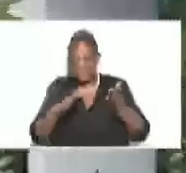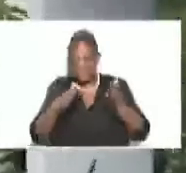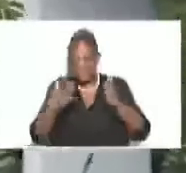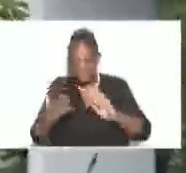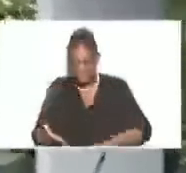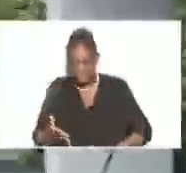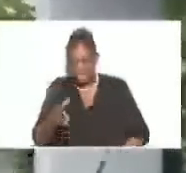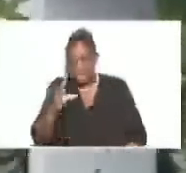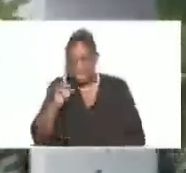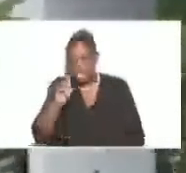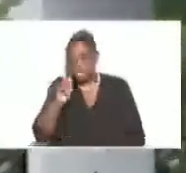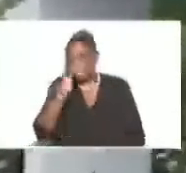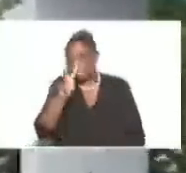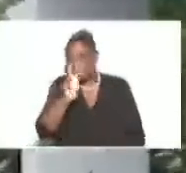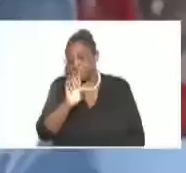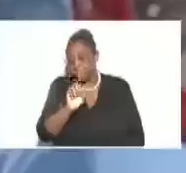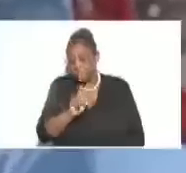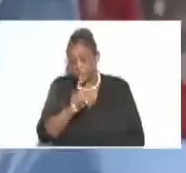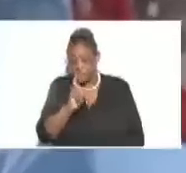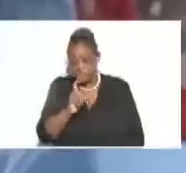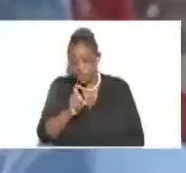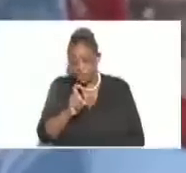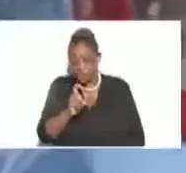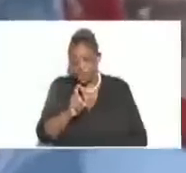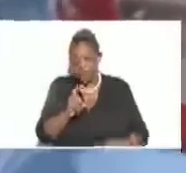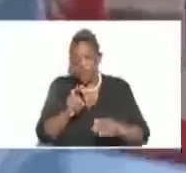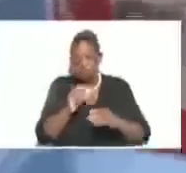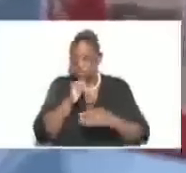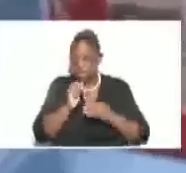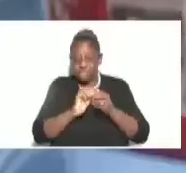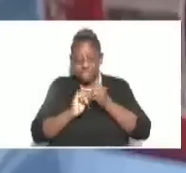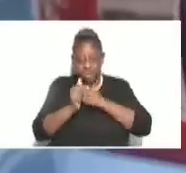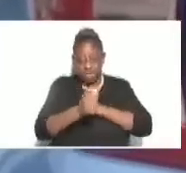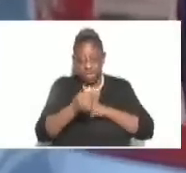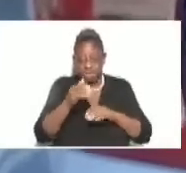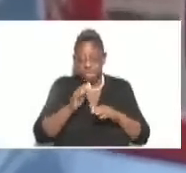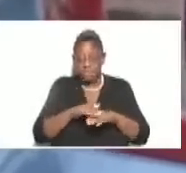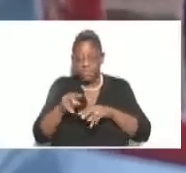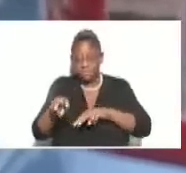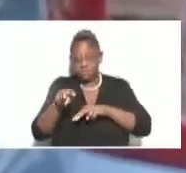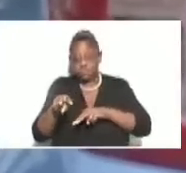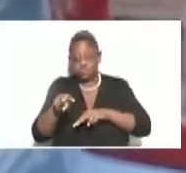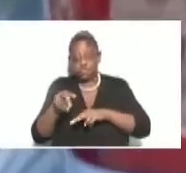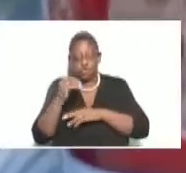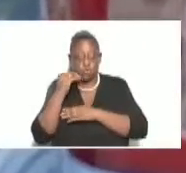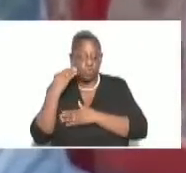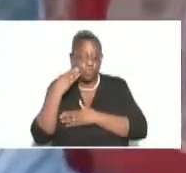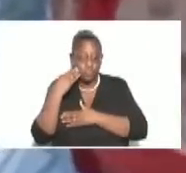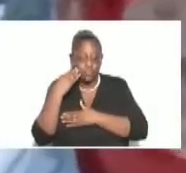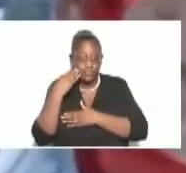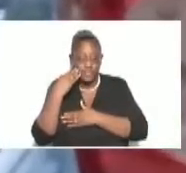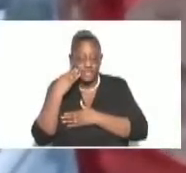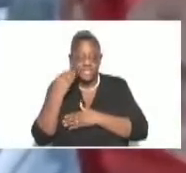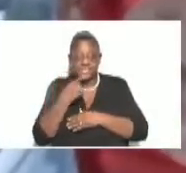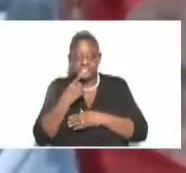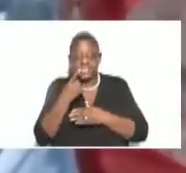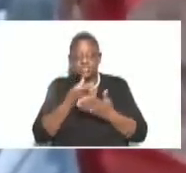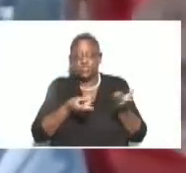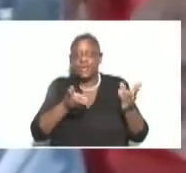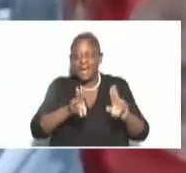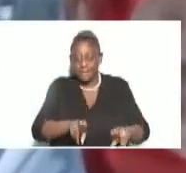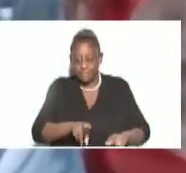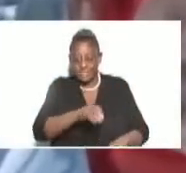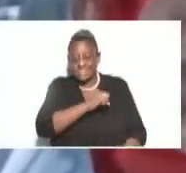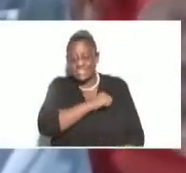Streets, just a stone's throw away from the Merritt's funeral home. Now, press liaison officer Chrislyn Skippins gave reporters an update on the